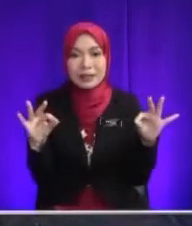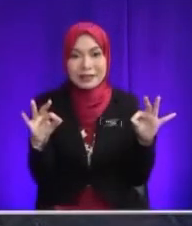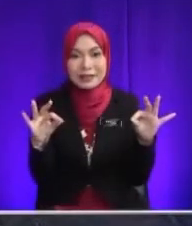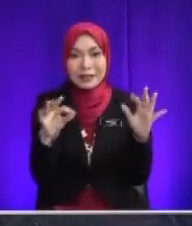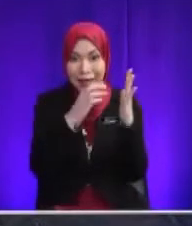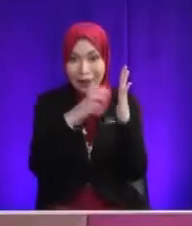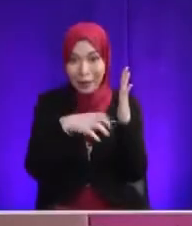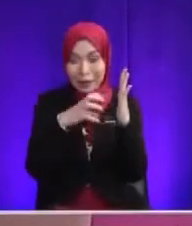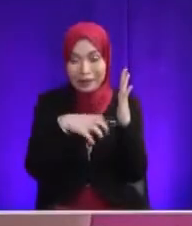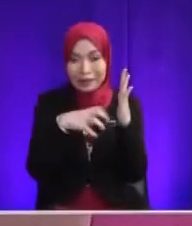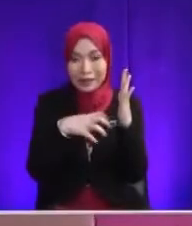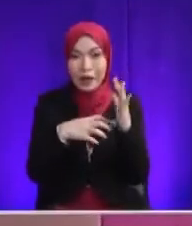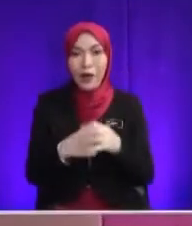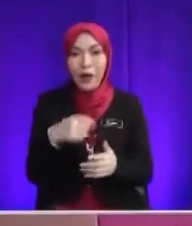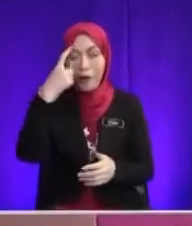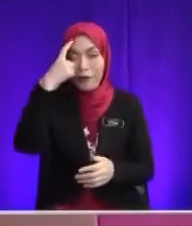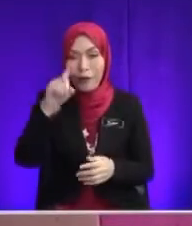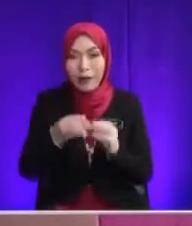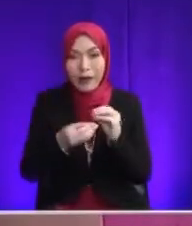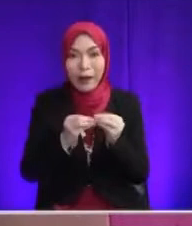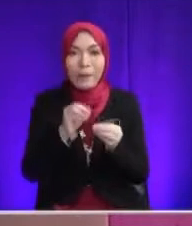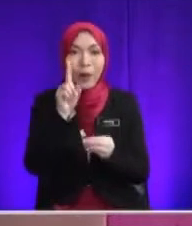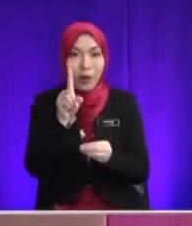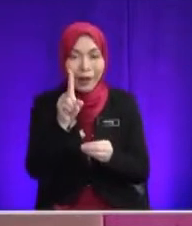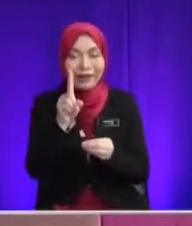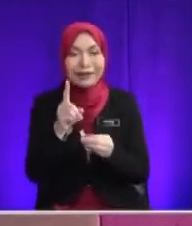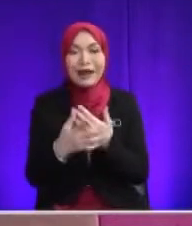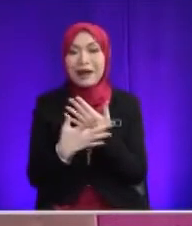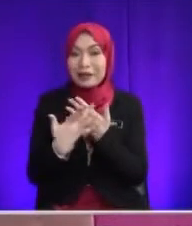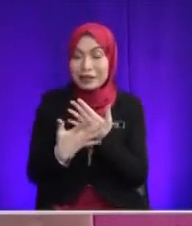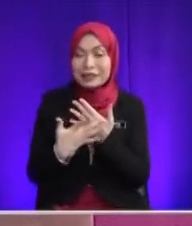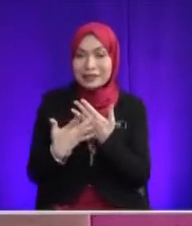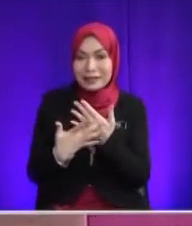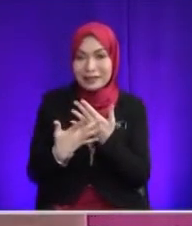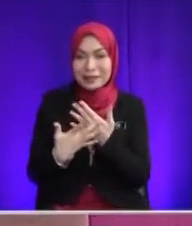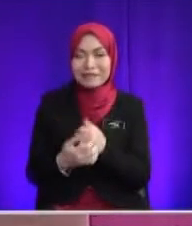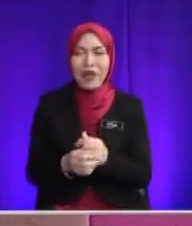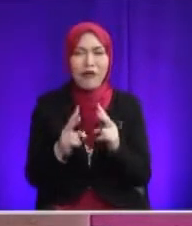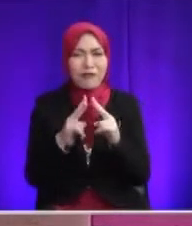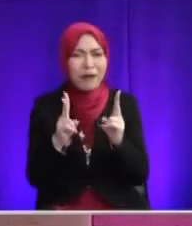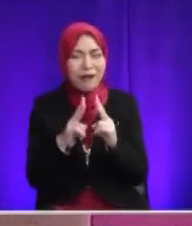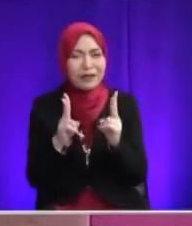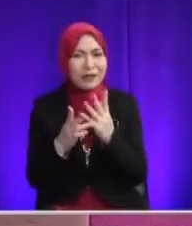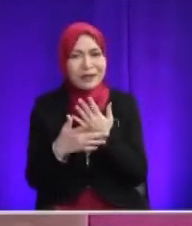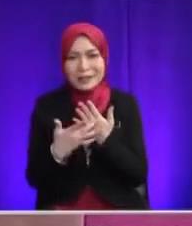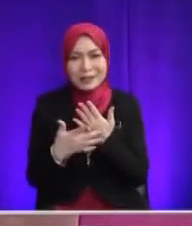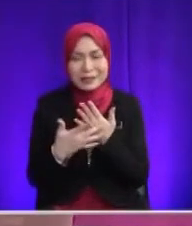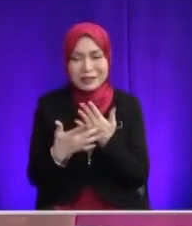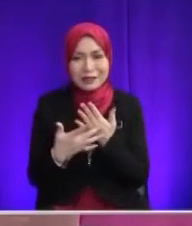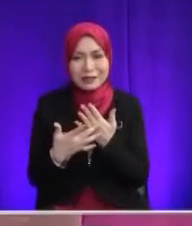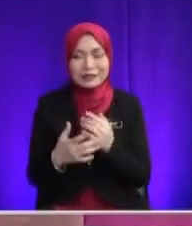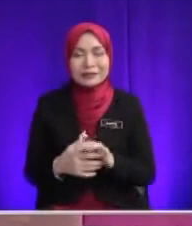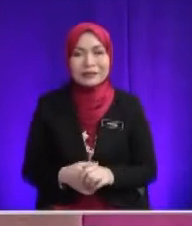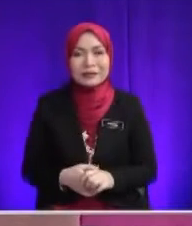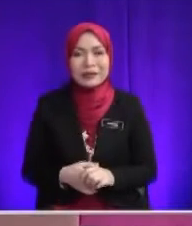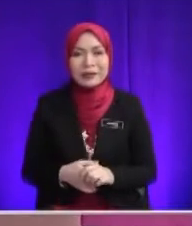for number 1, that is too easy. Okay. So the hint here is to replace the phrase too easy. So